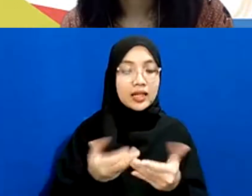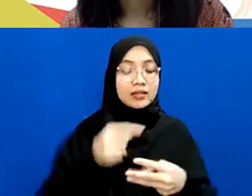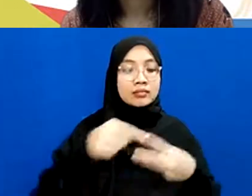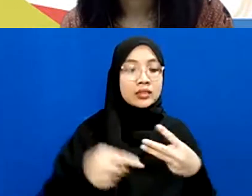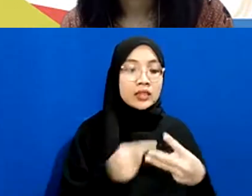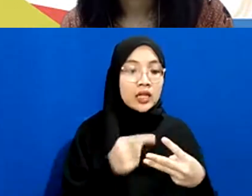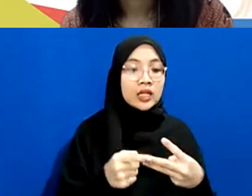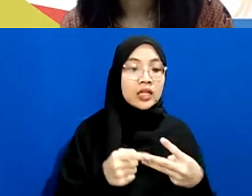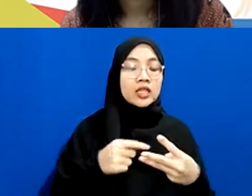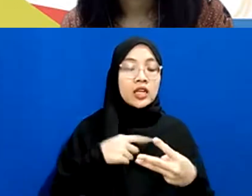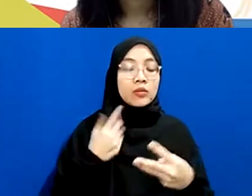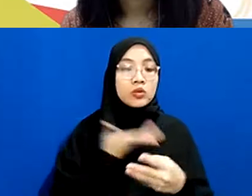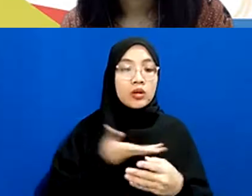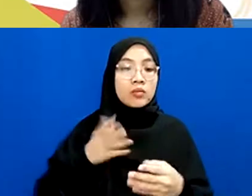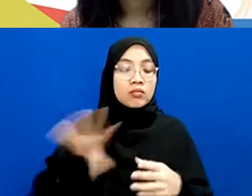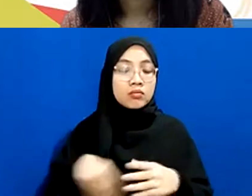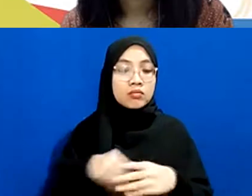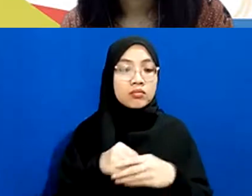engage the